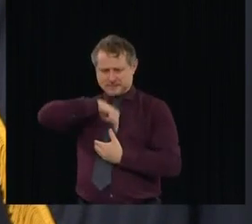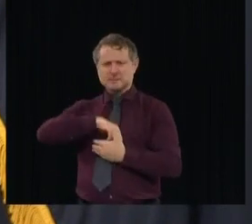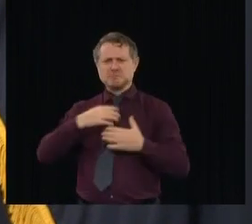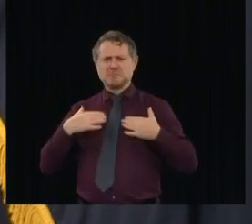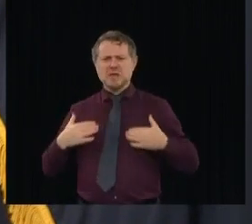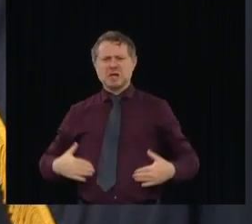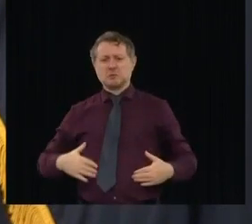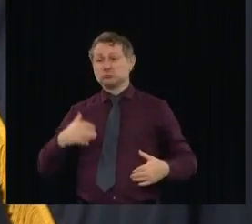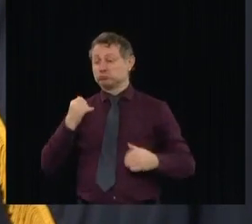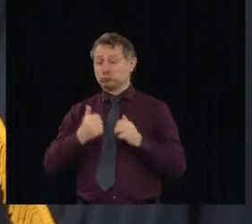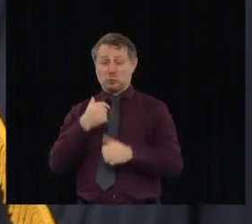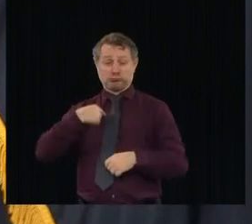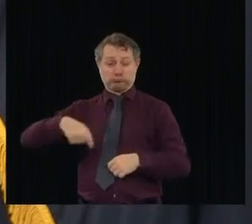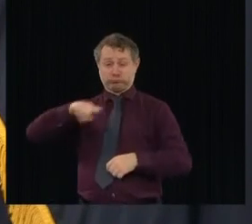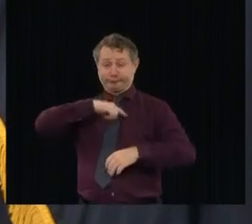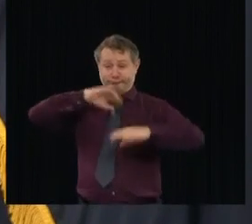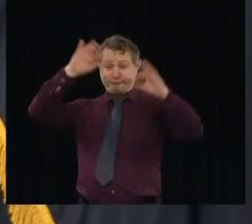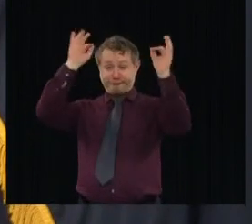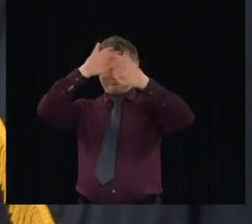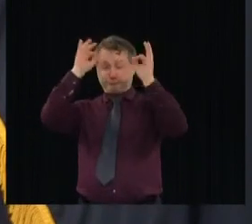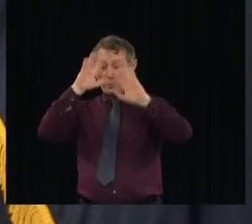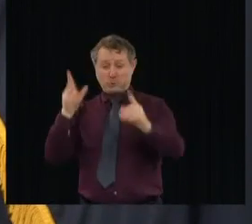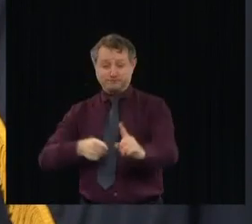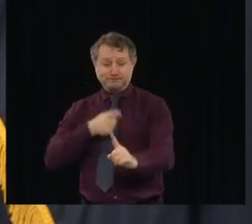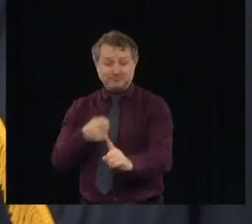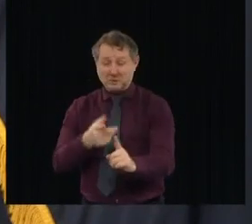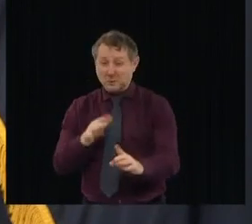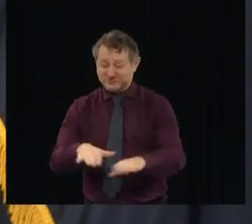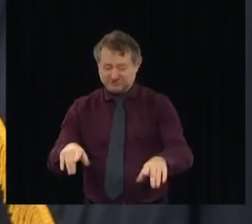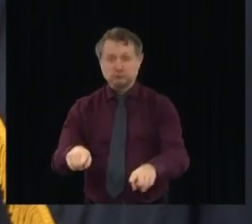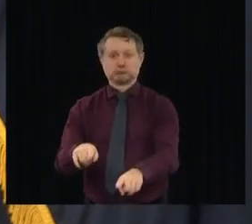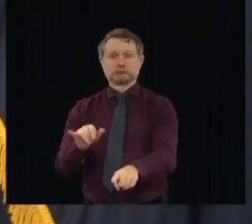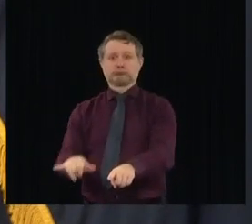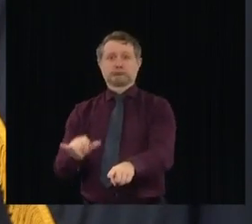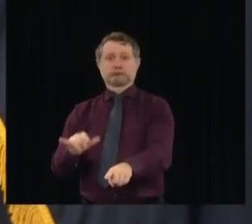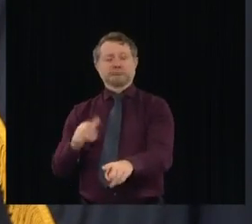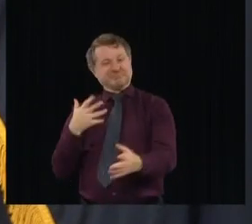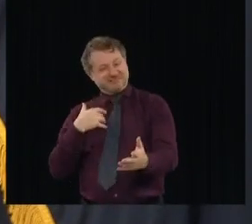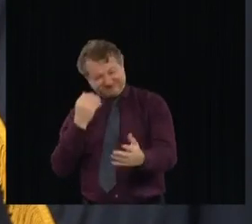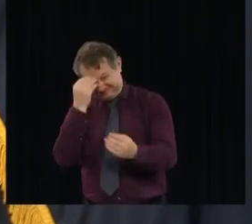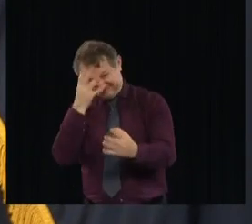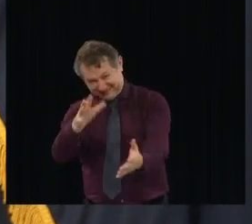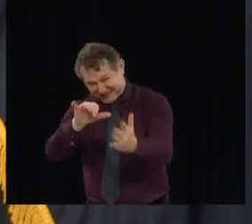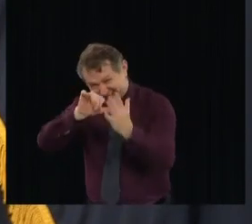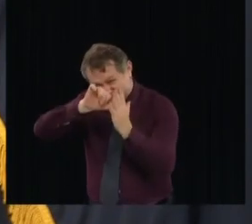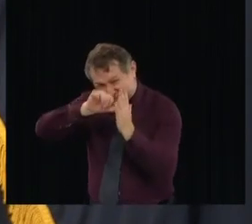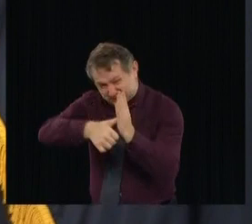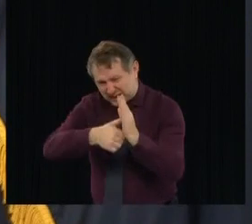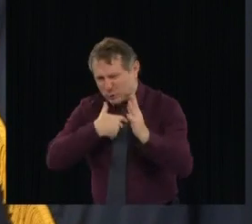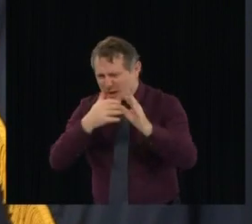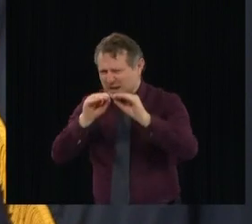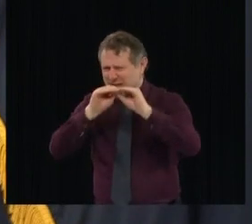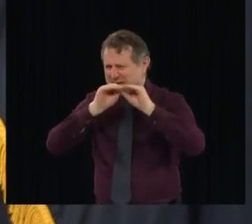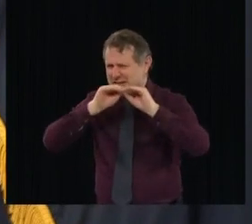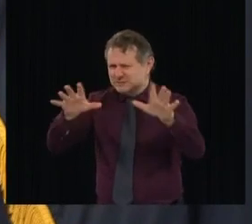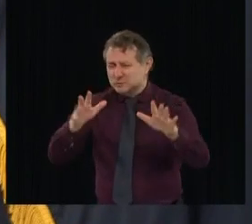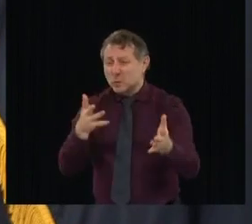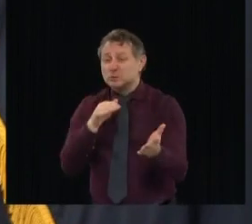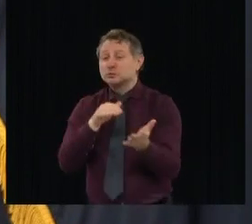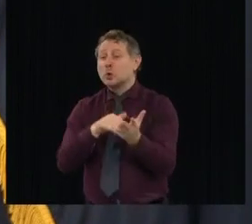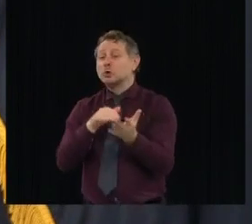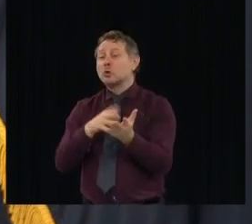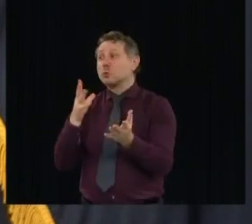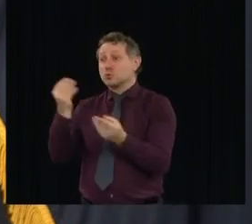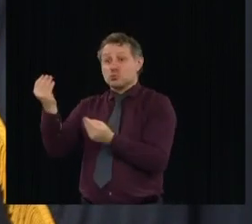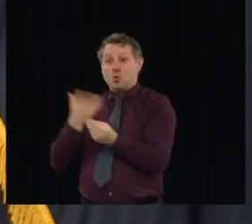I want this point abundantly clear, because this is not what we were told initially, and this is not what